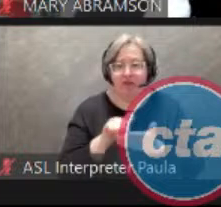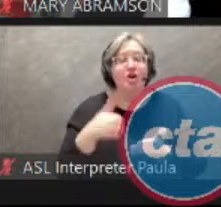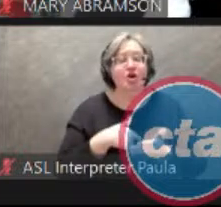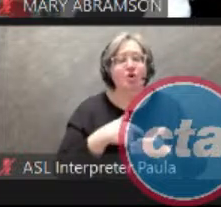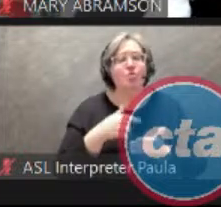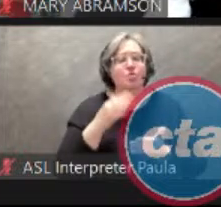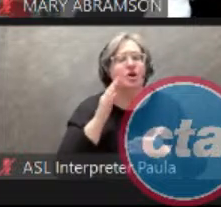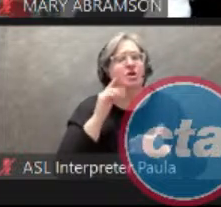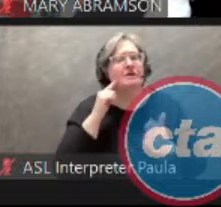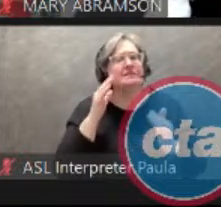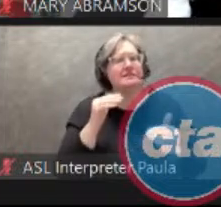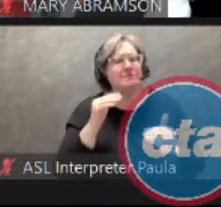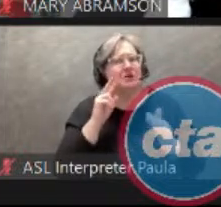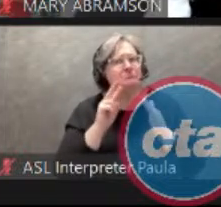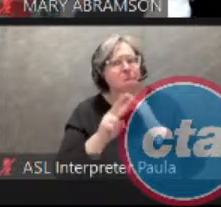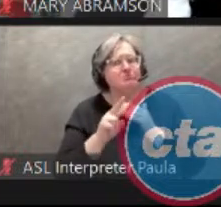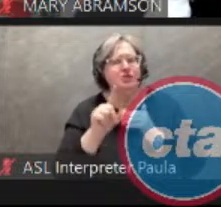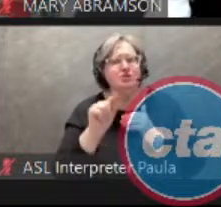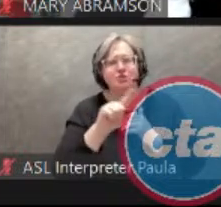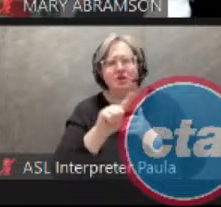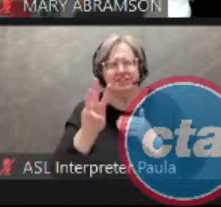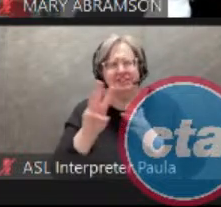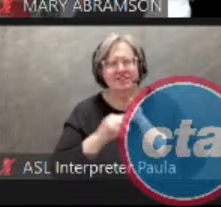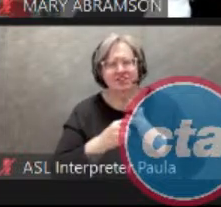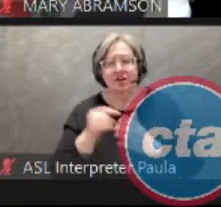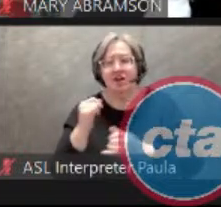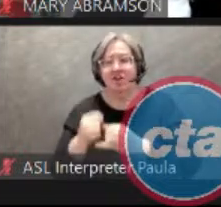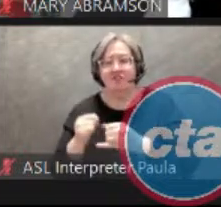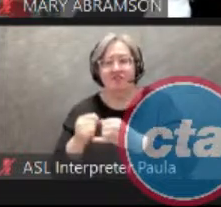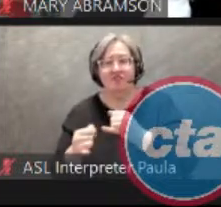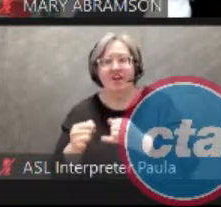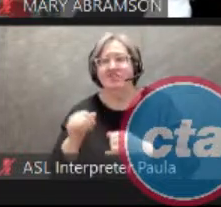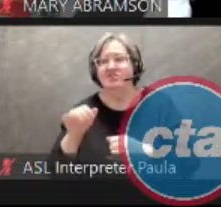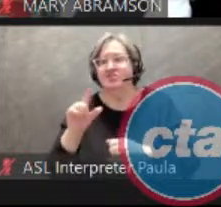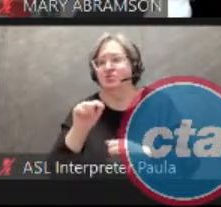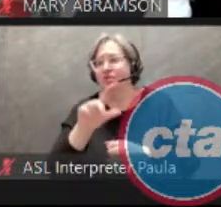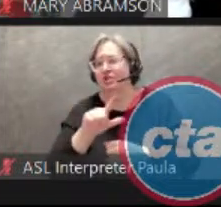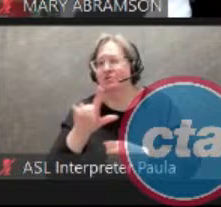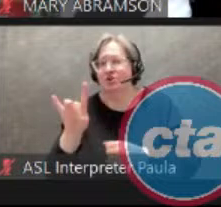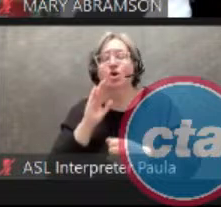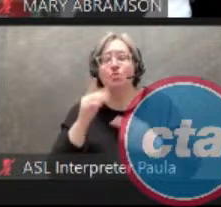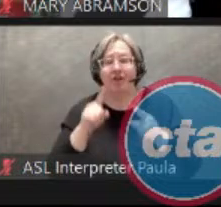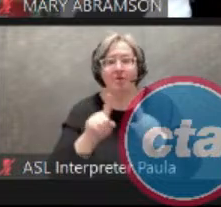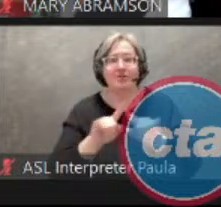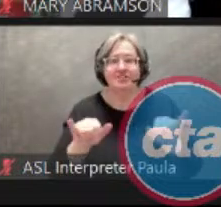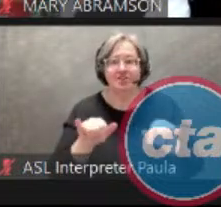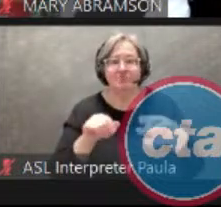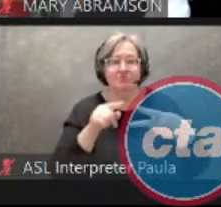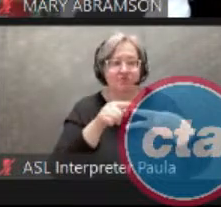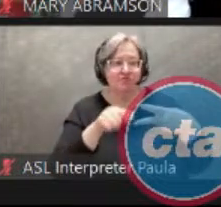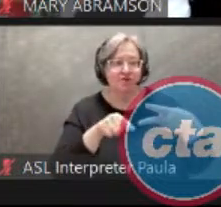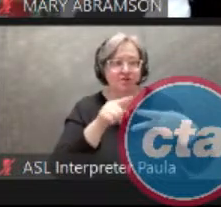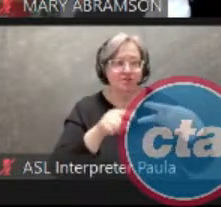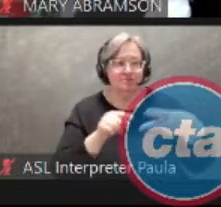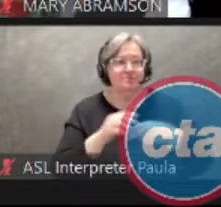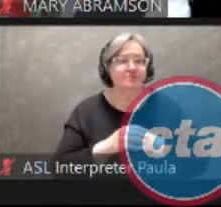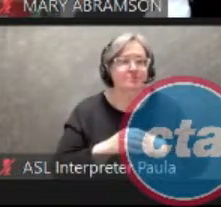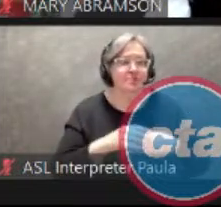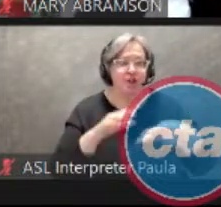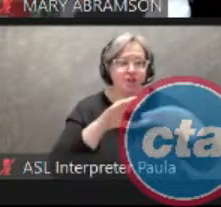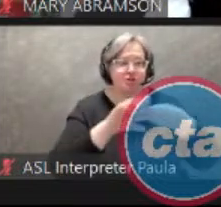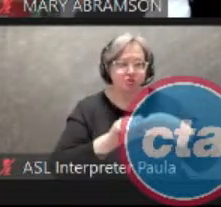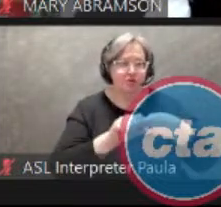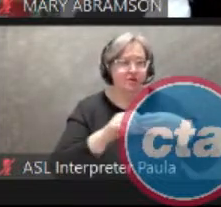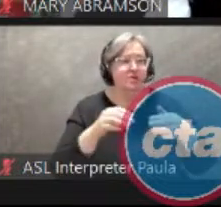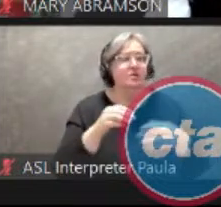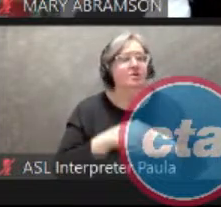starting in 2026 and wrapping up at the end of 2028. Those 2 projects will be going on simultaneously. We're packaging those together. And then